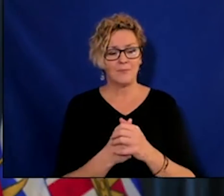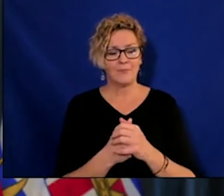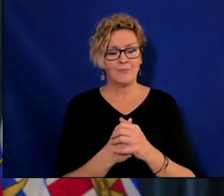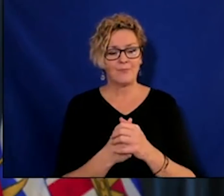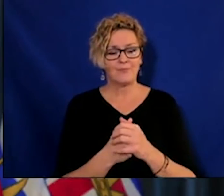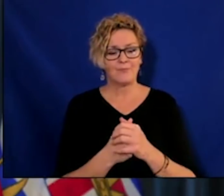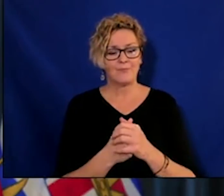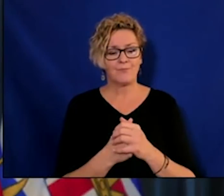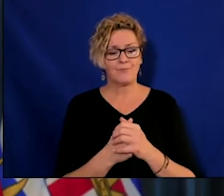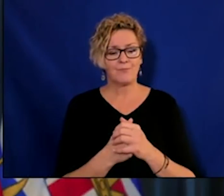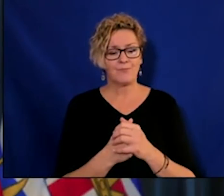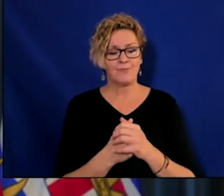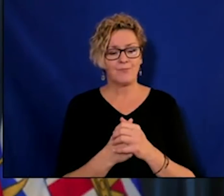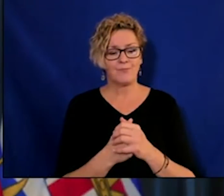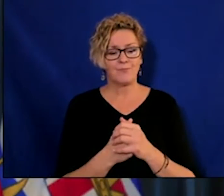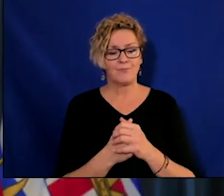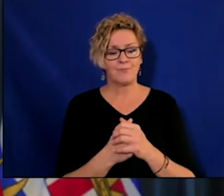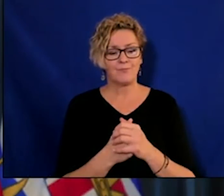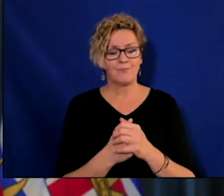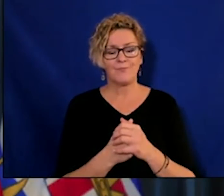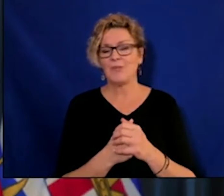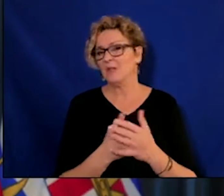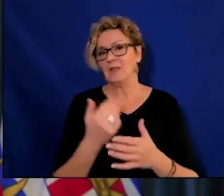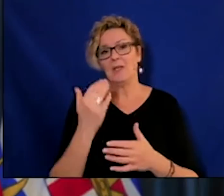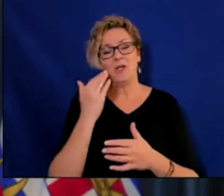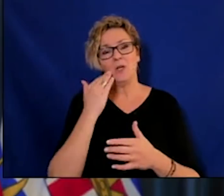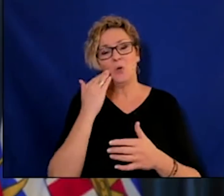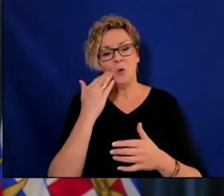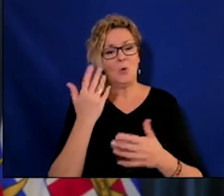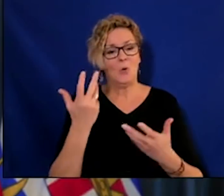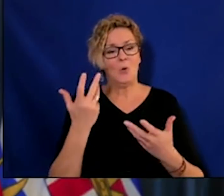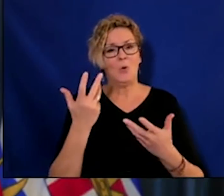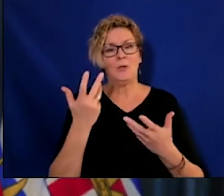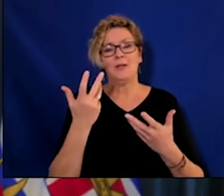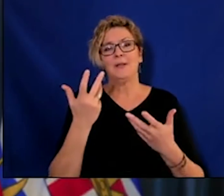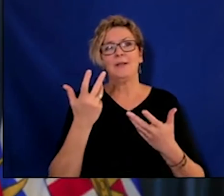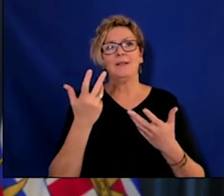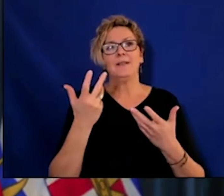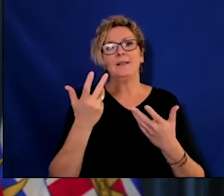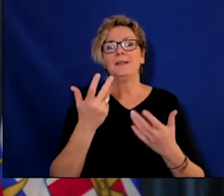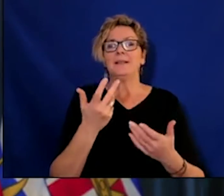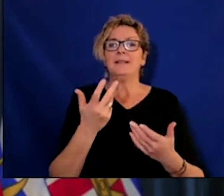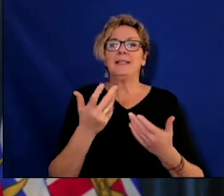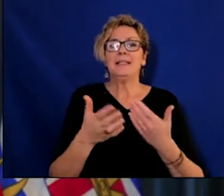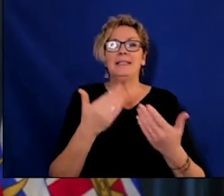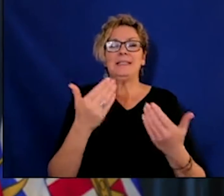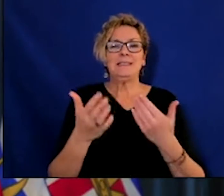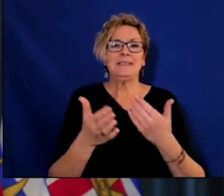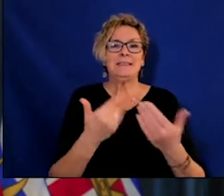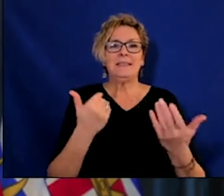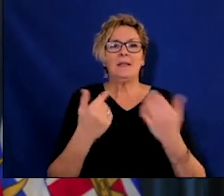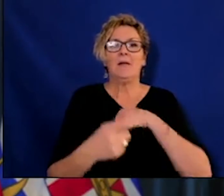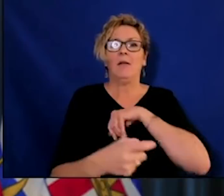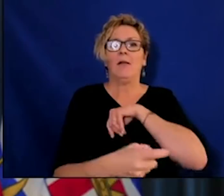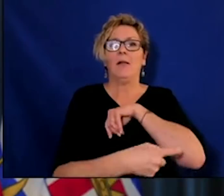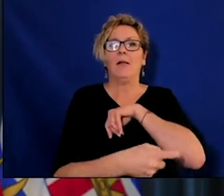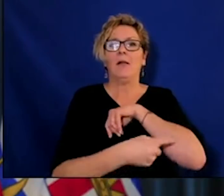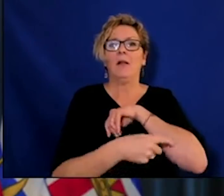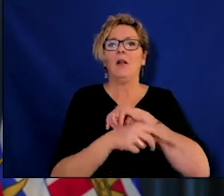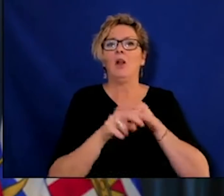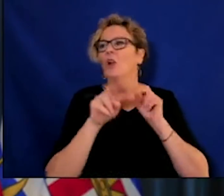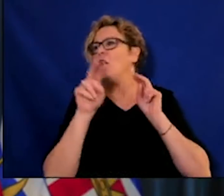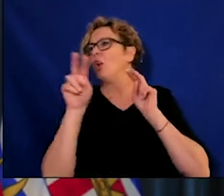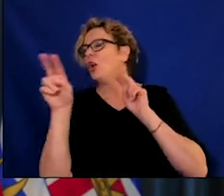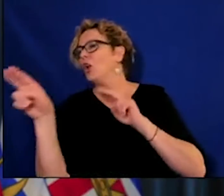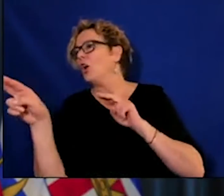we negotiate, we litigate, we compare ourselves with other groups, but that's not what these public